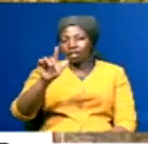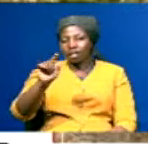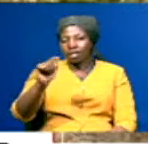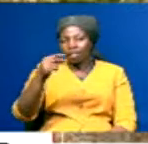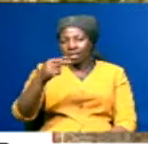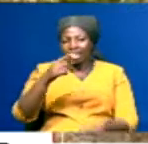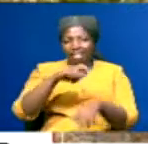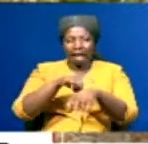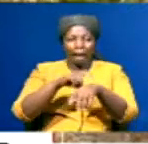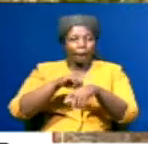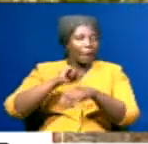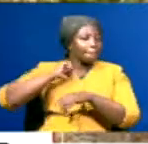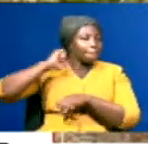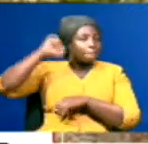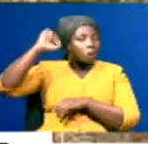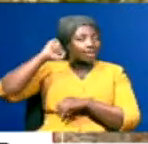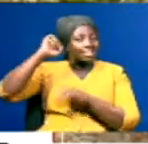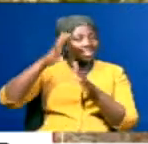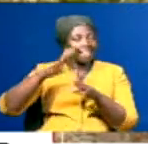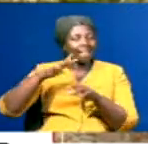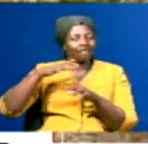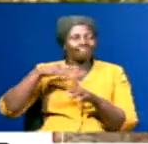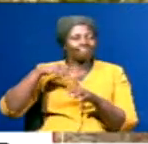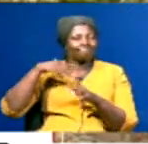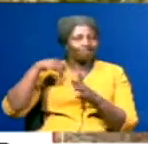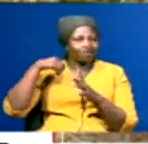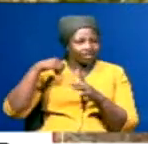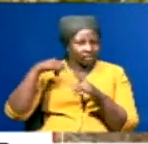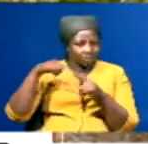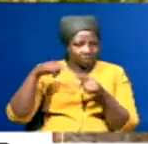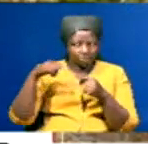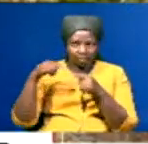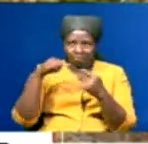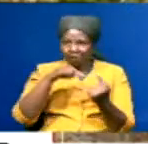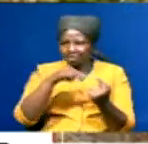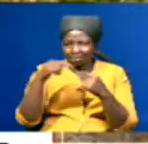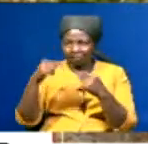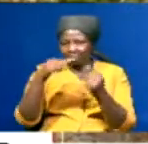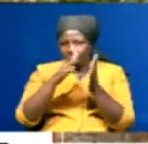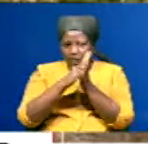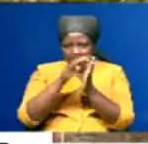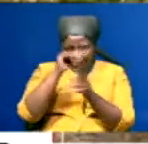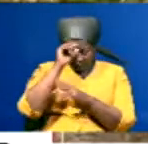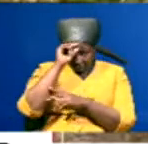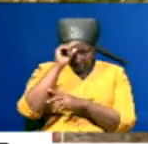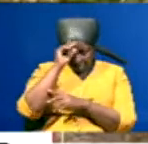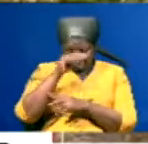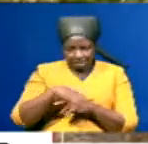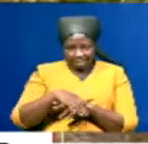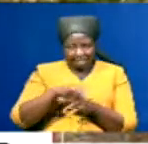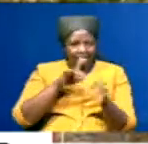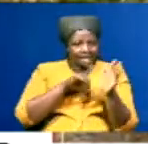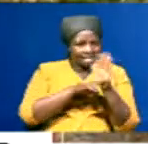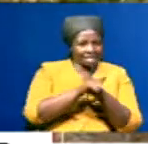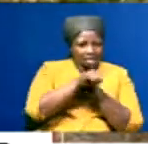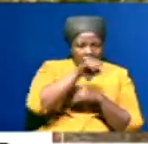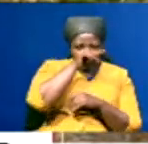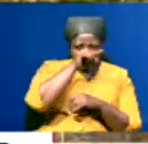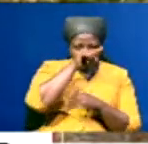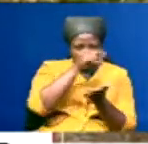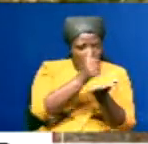fighting at the government Muzungu offices. It is around this